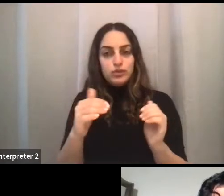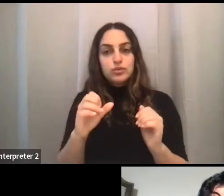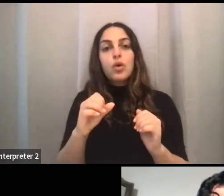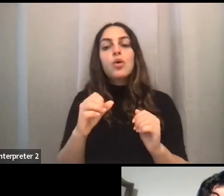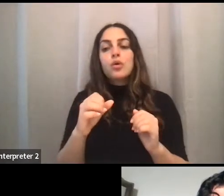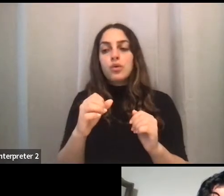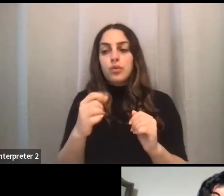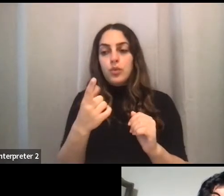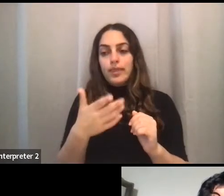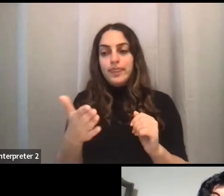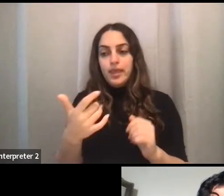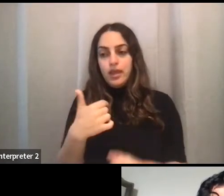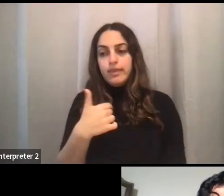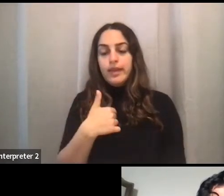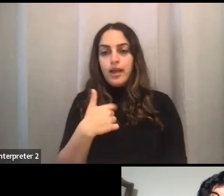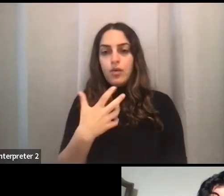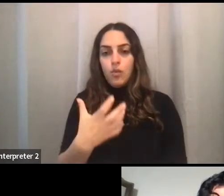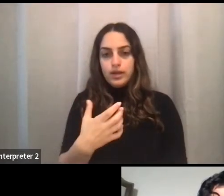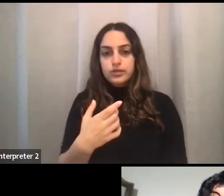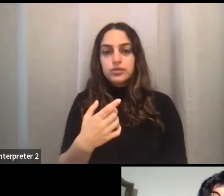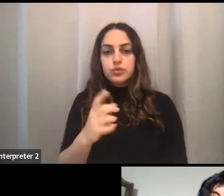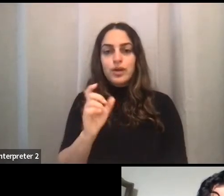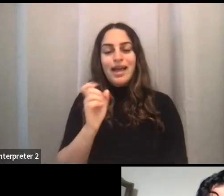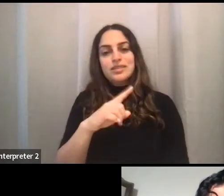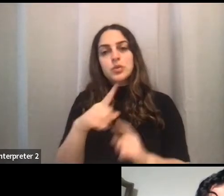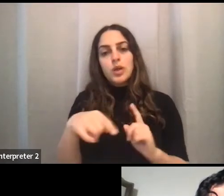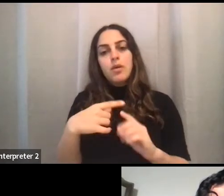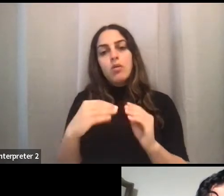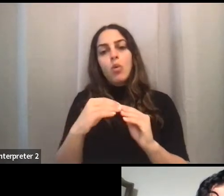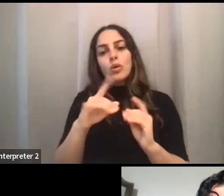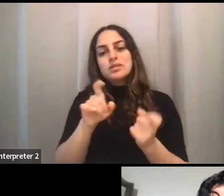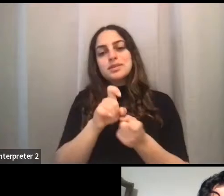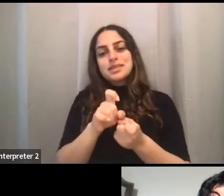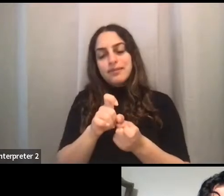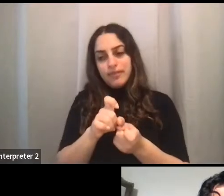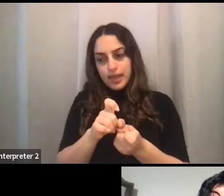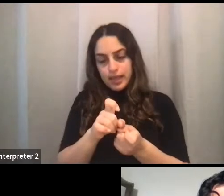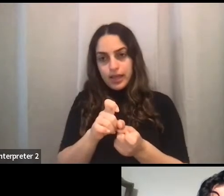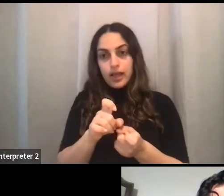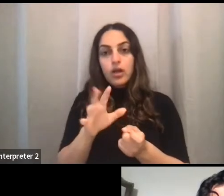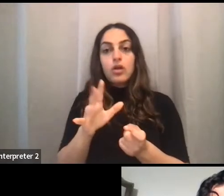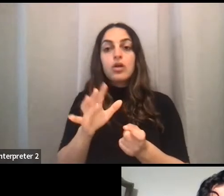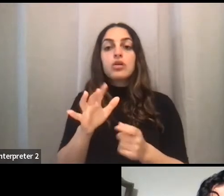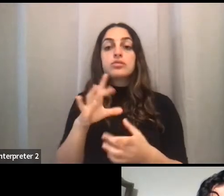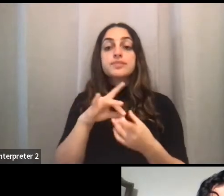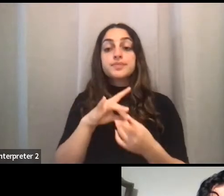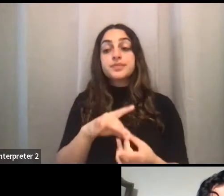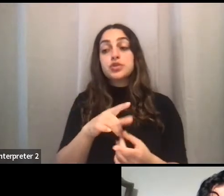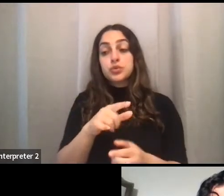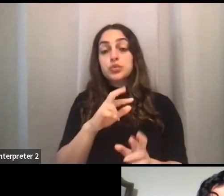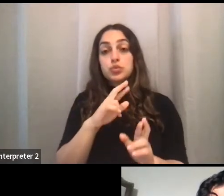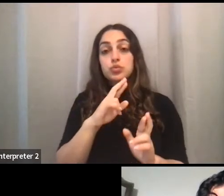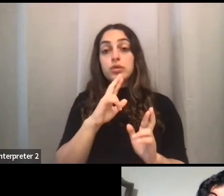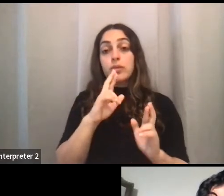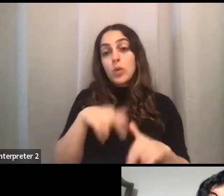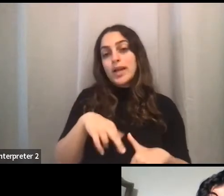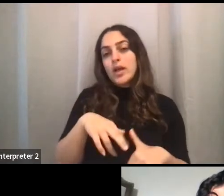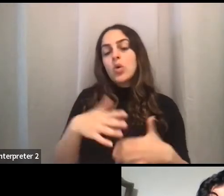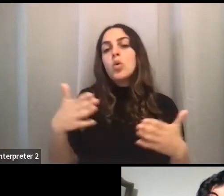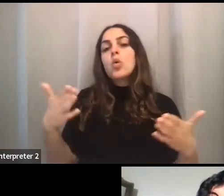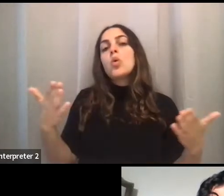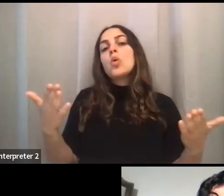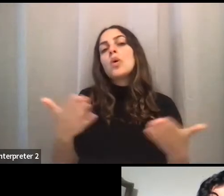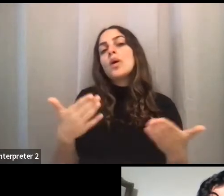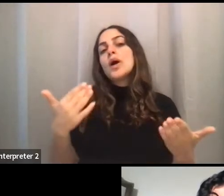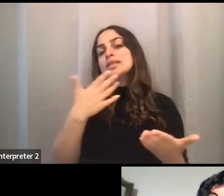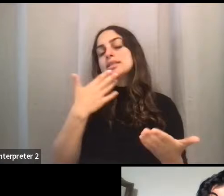that i wanted to uh ask you about more specifically is with respect to reporting what's the best way